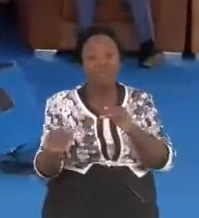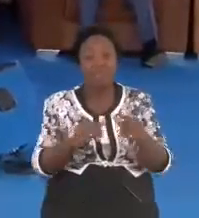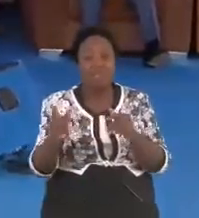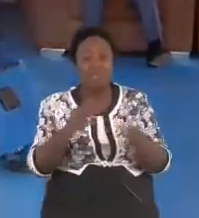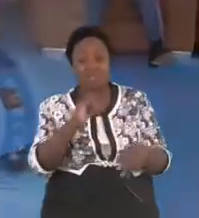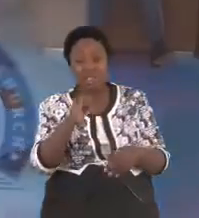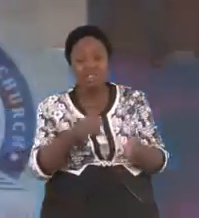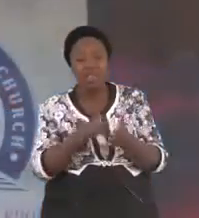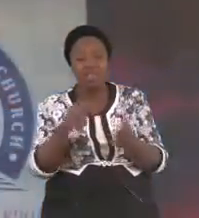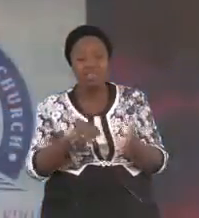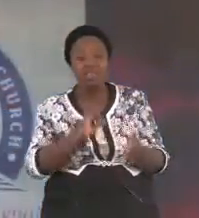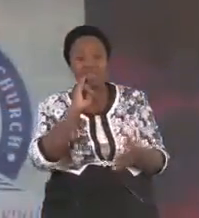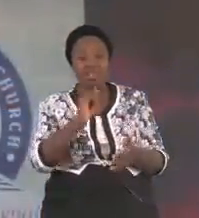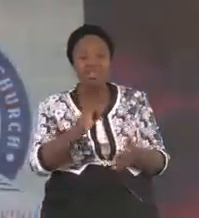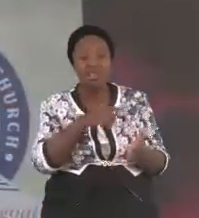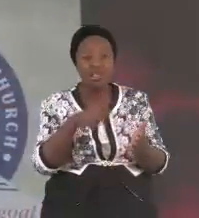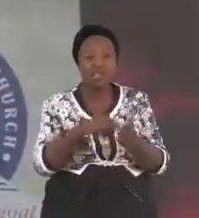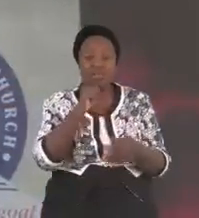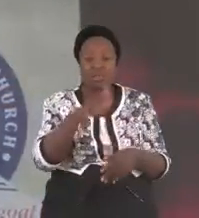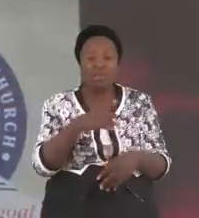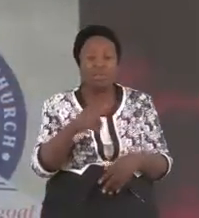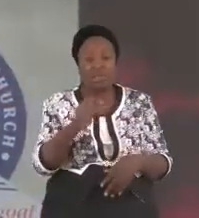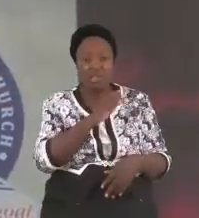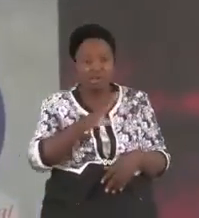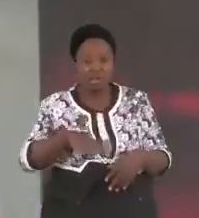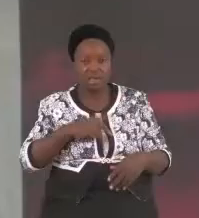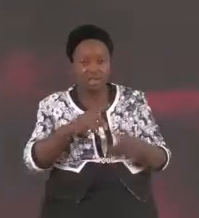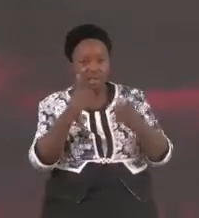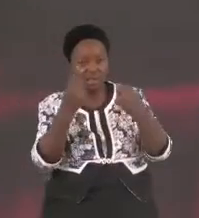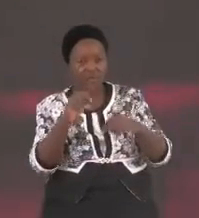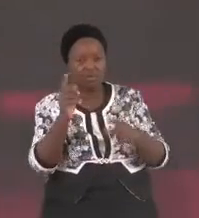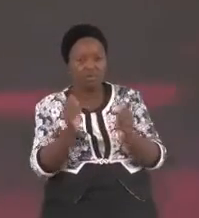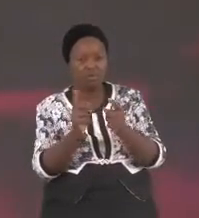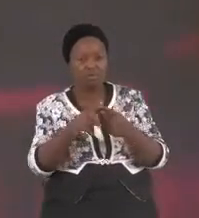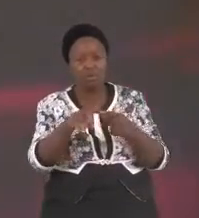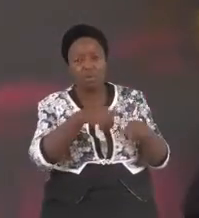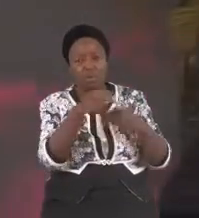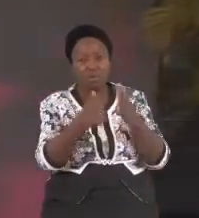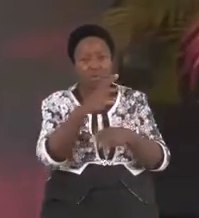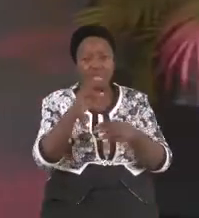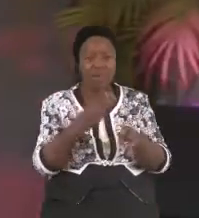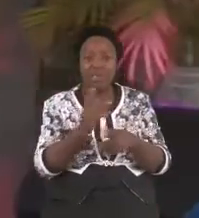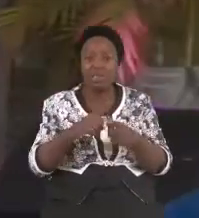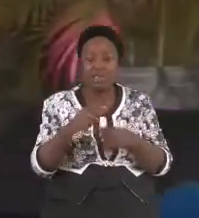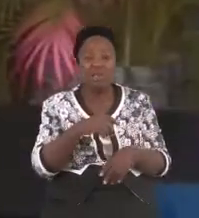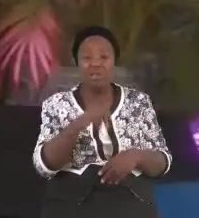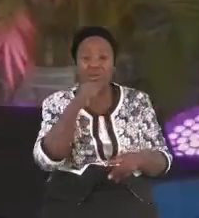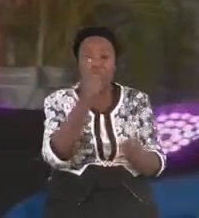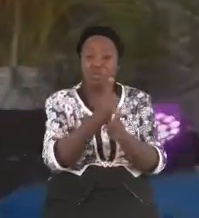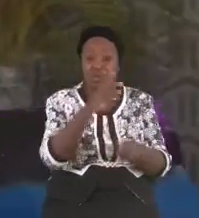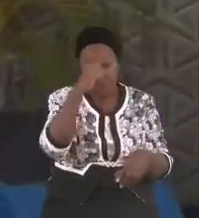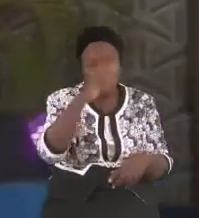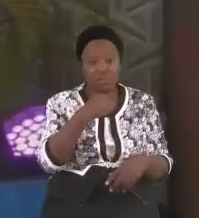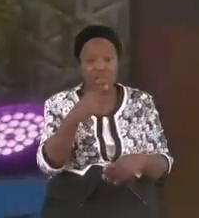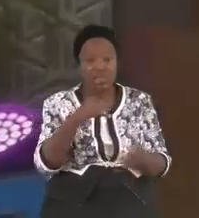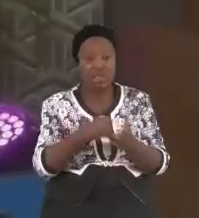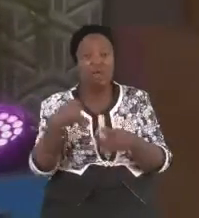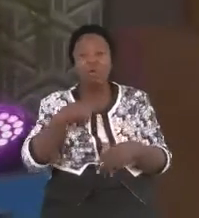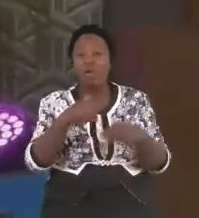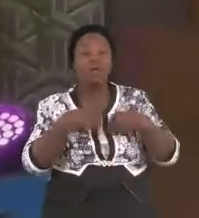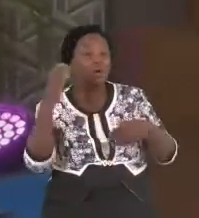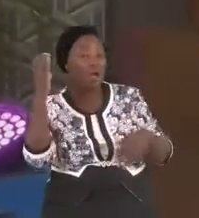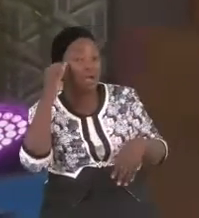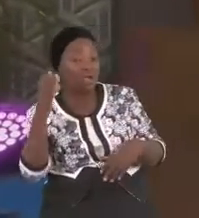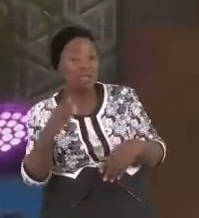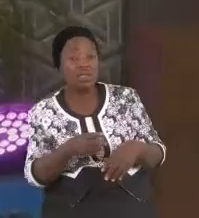of them and he said now not just because you have said it we have hurt him ourselves and we